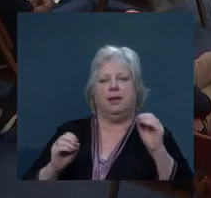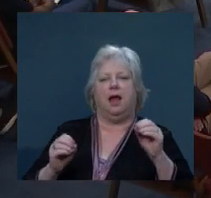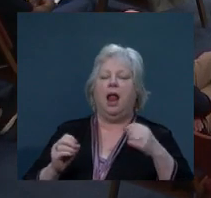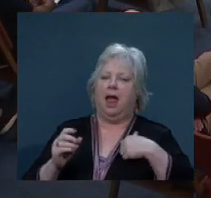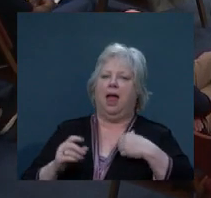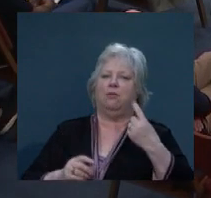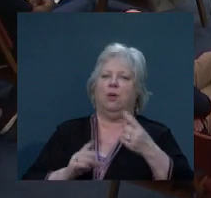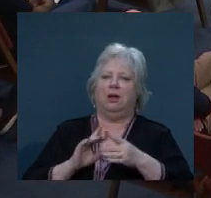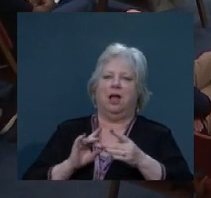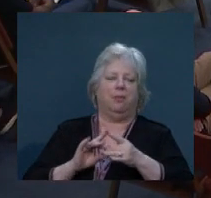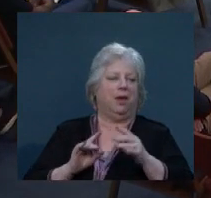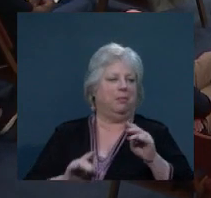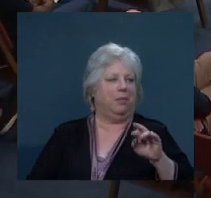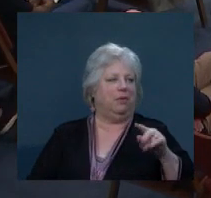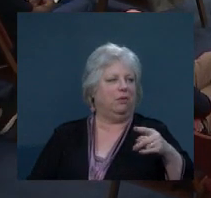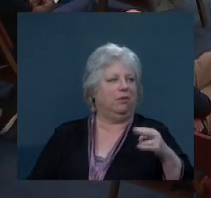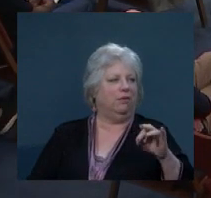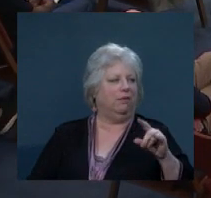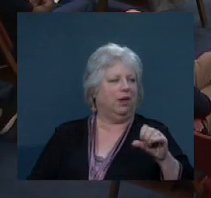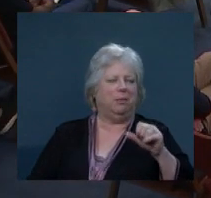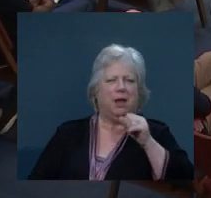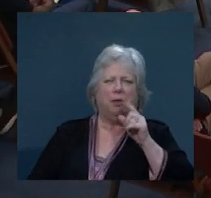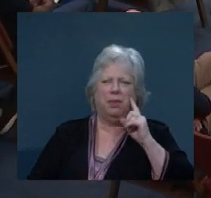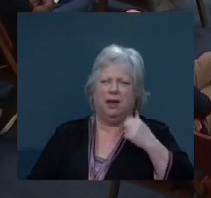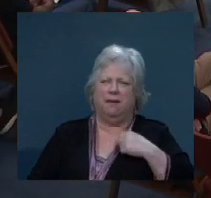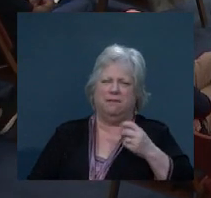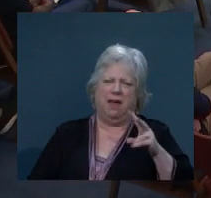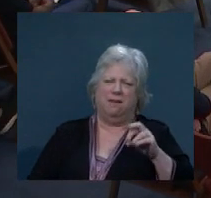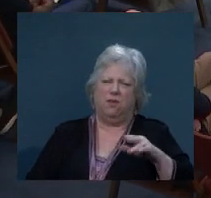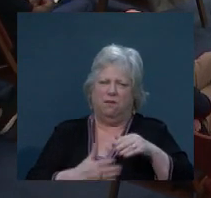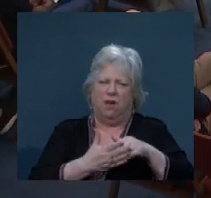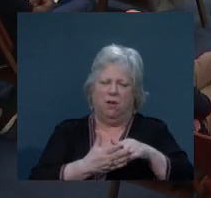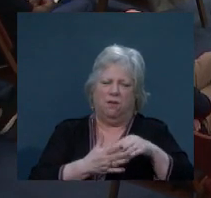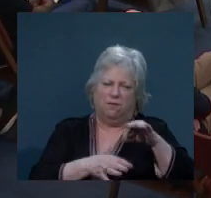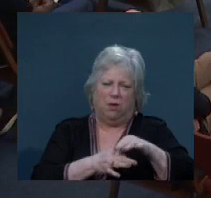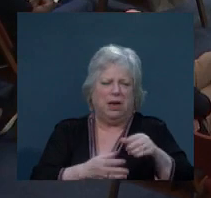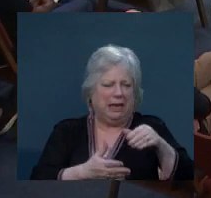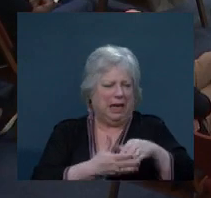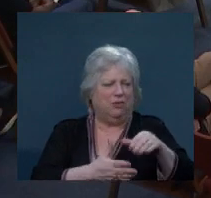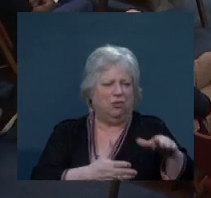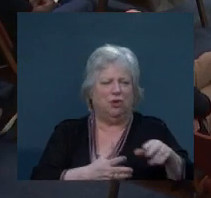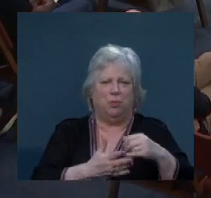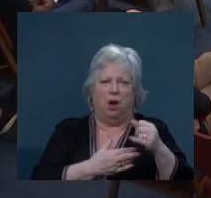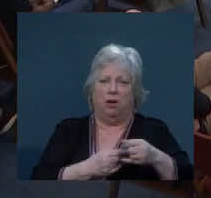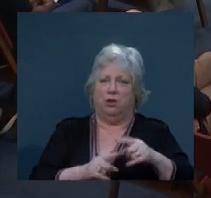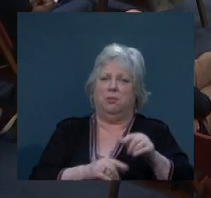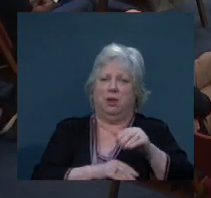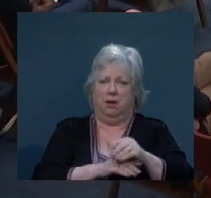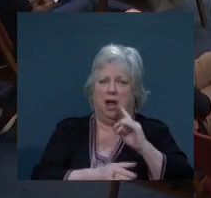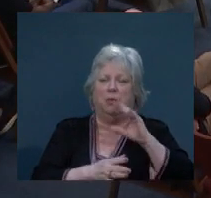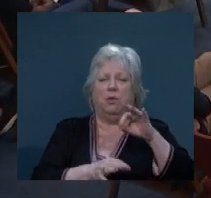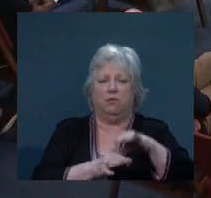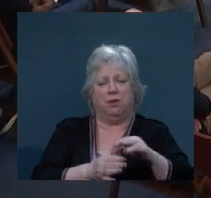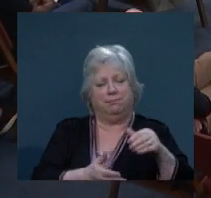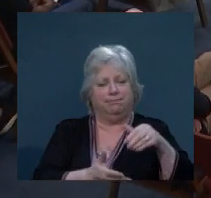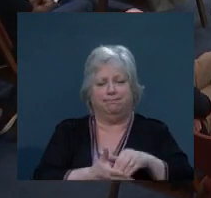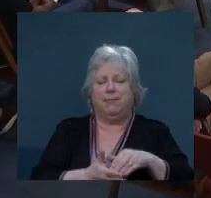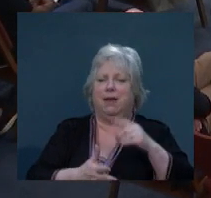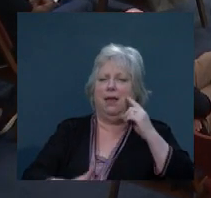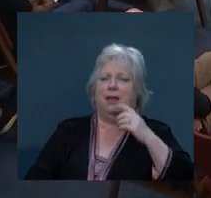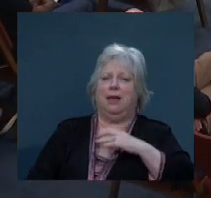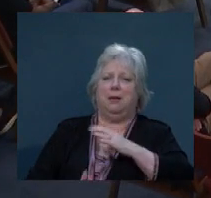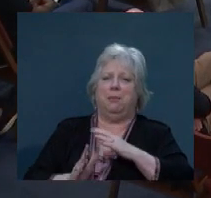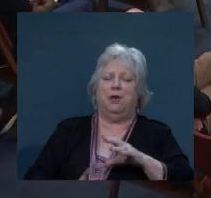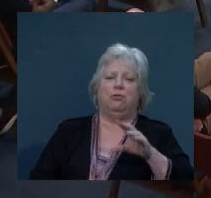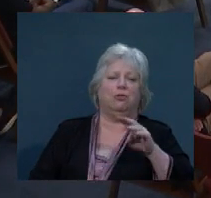I have one, Mr. Phillips. I don't think I've ever voted against some of your projects, but I'm going to tonight. I think Commissioner May